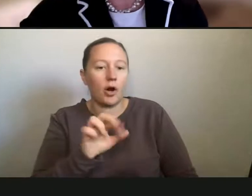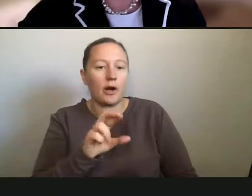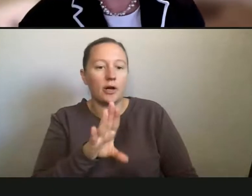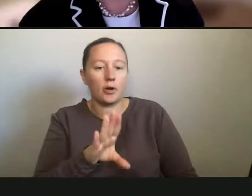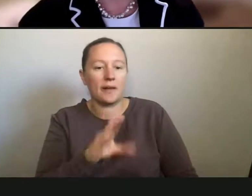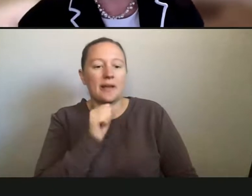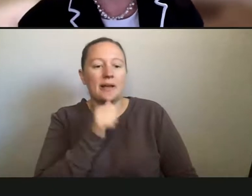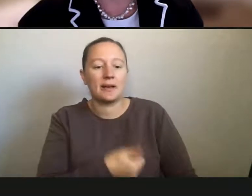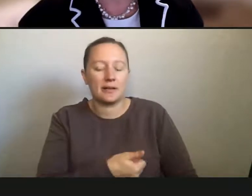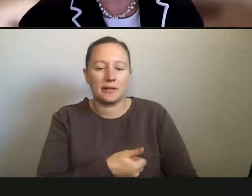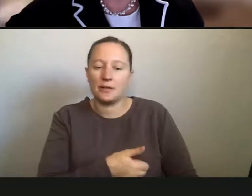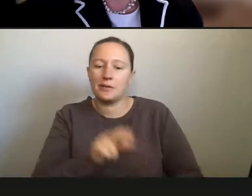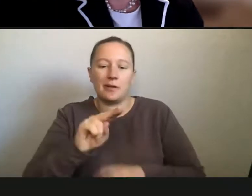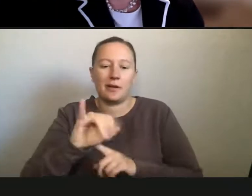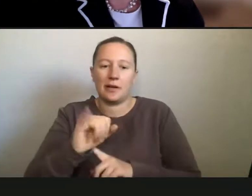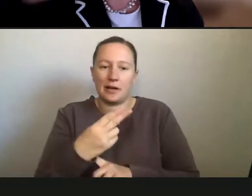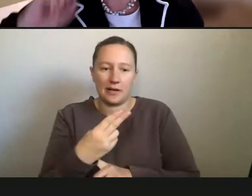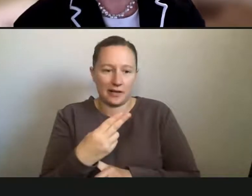an NIH.